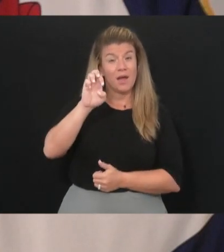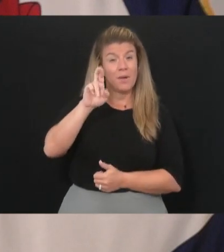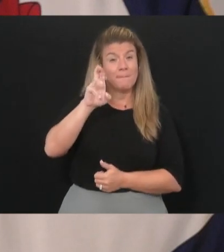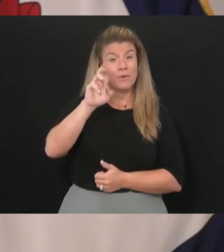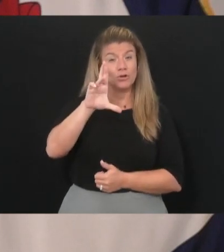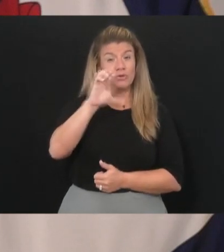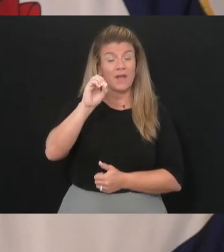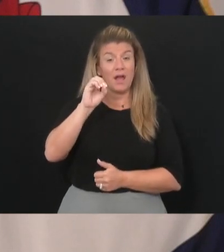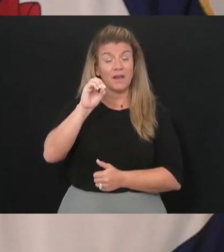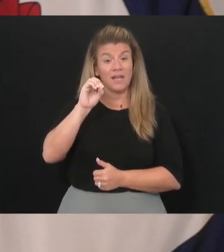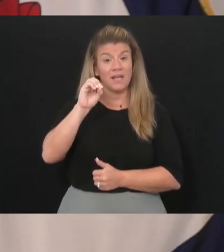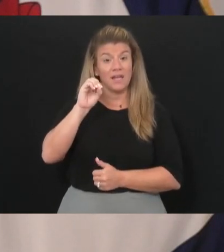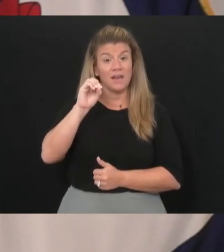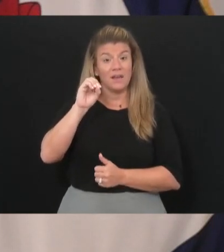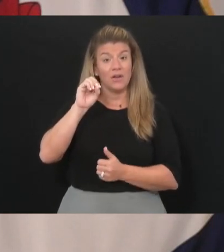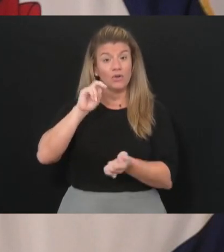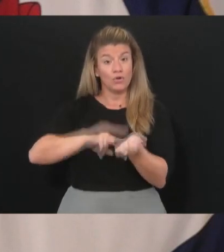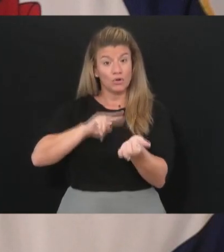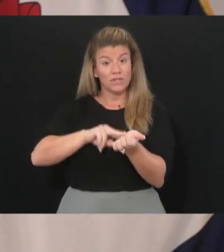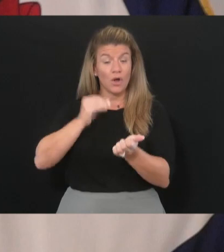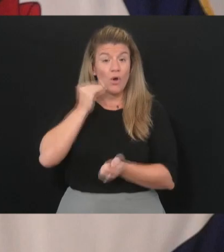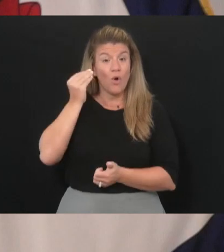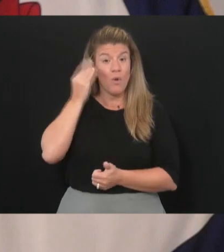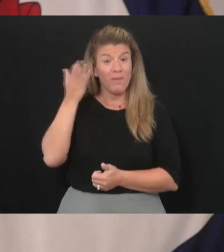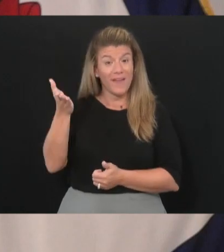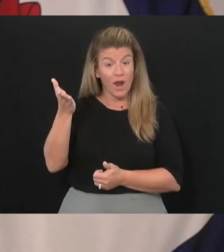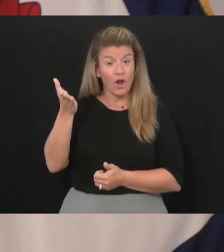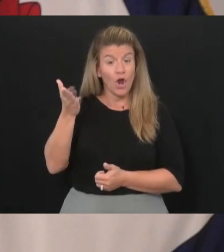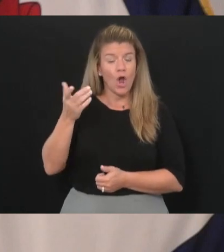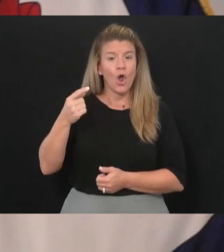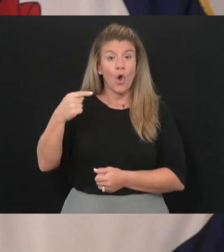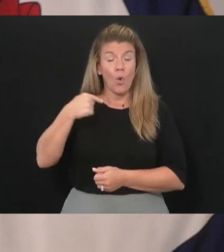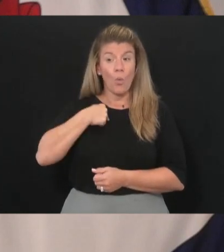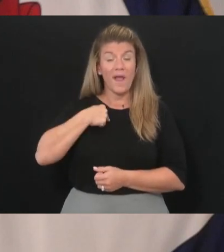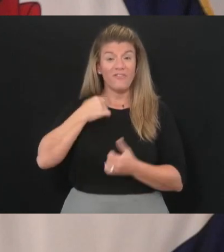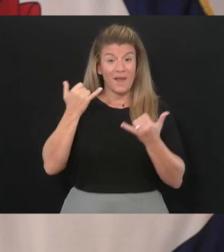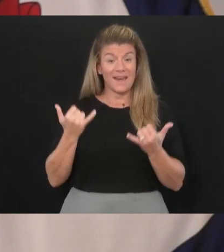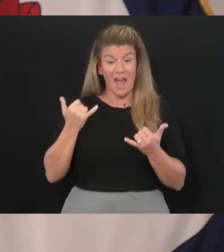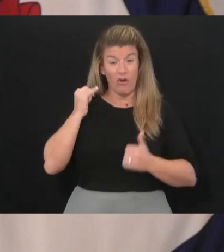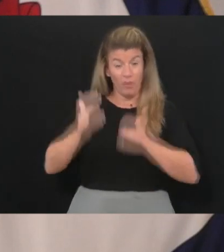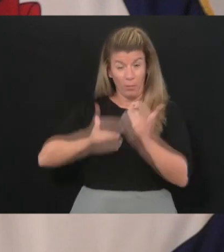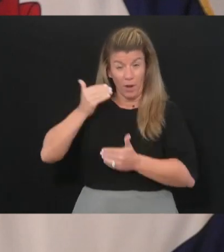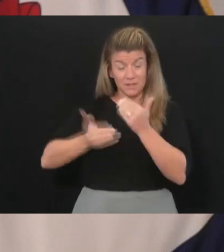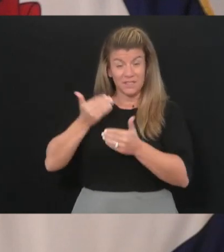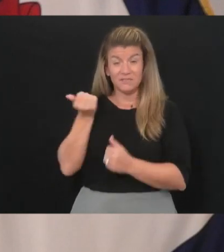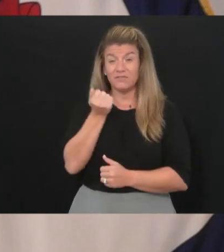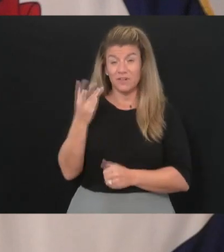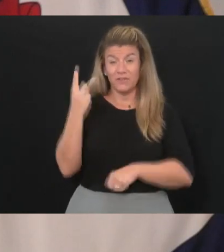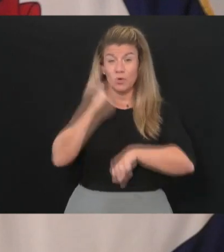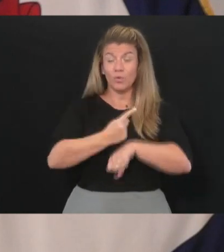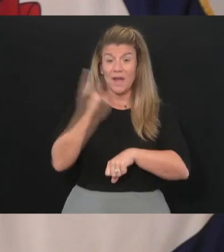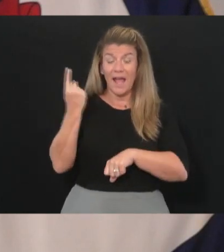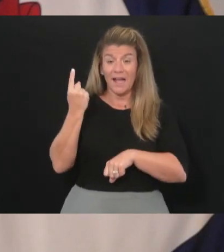that have been in the process for days now before they